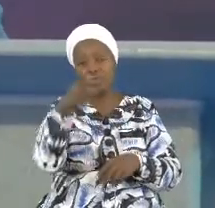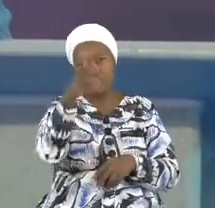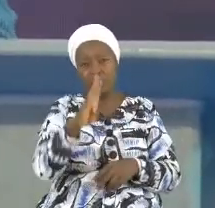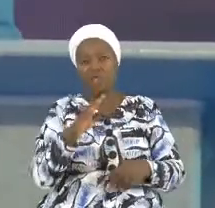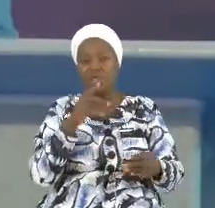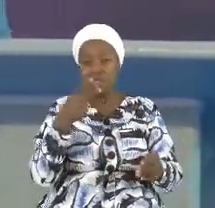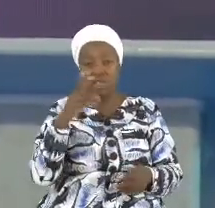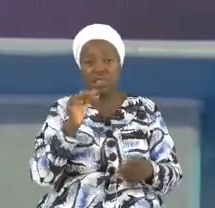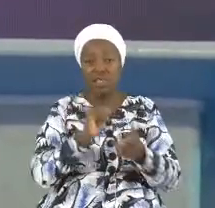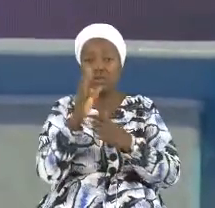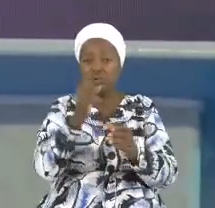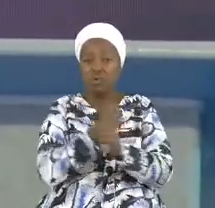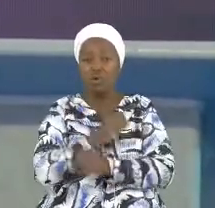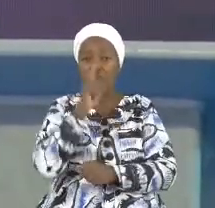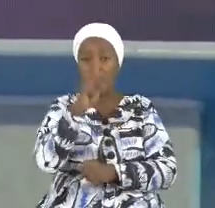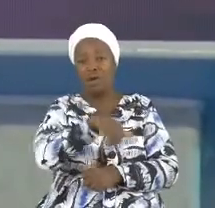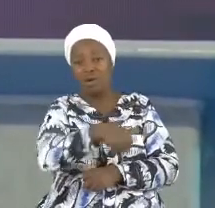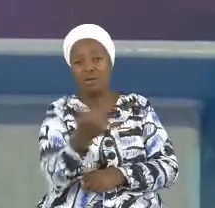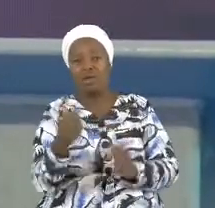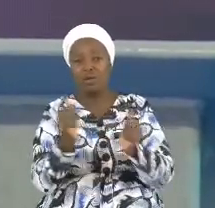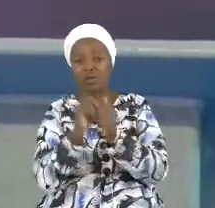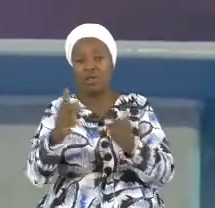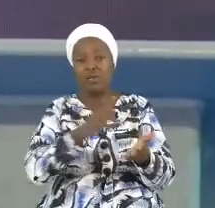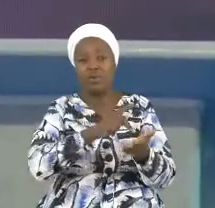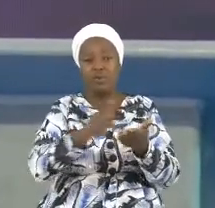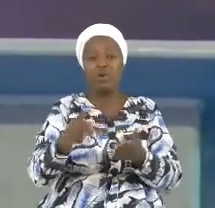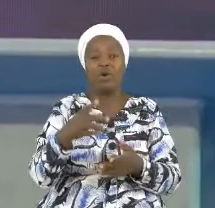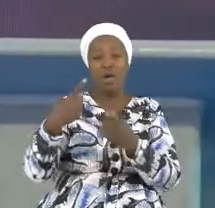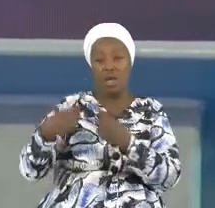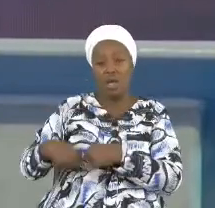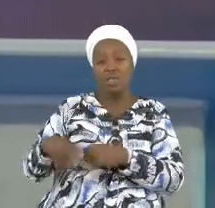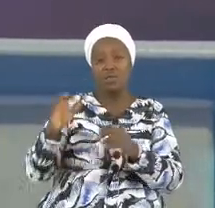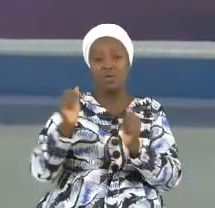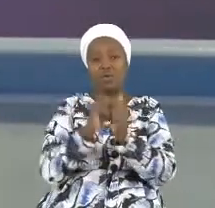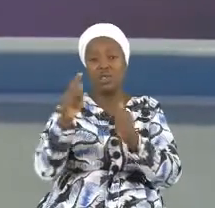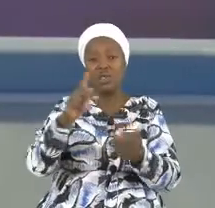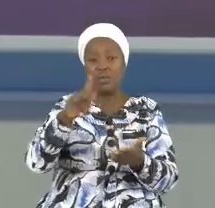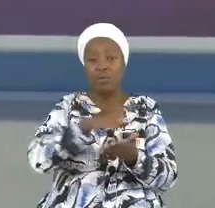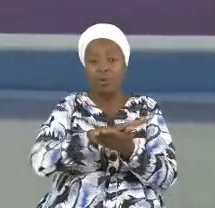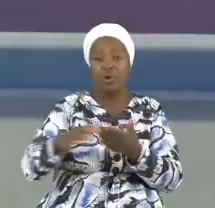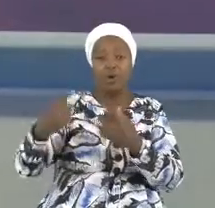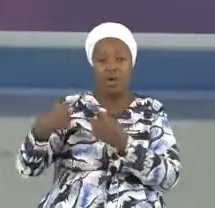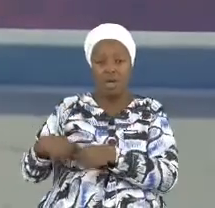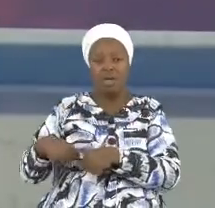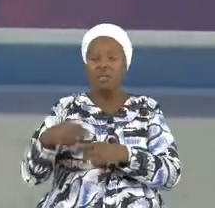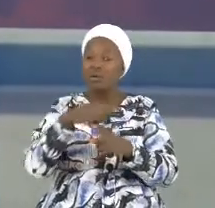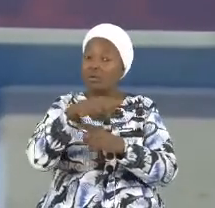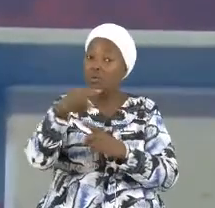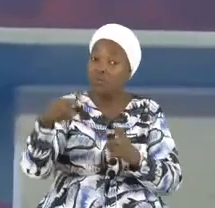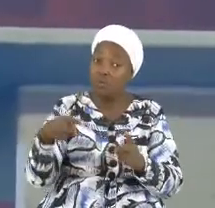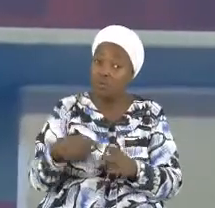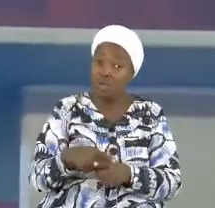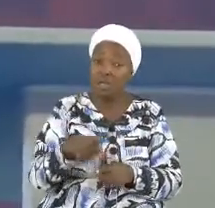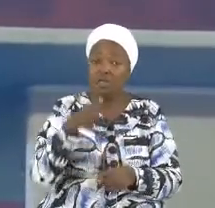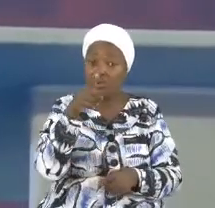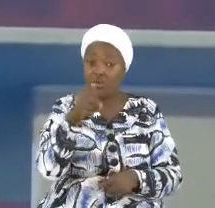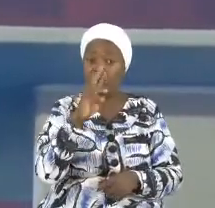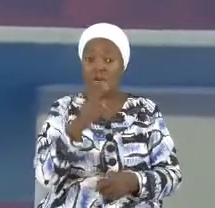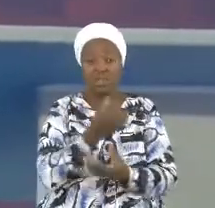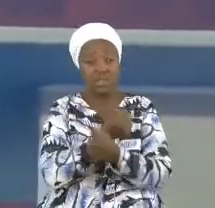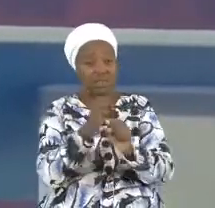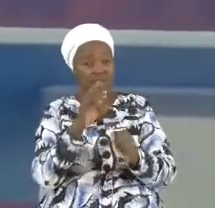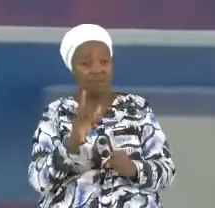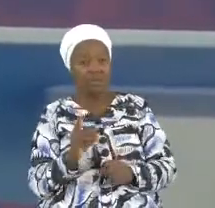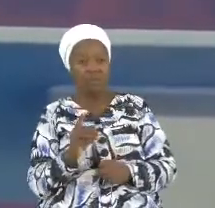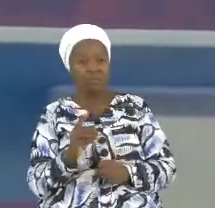pure heart. With a pure heart. When you are saved, you know, people talk